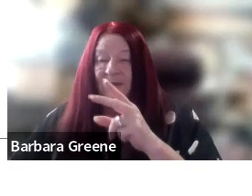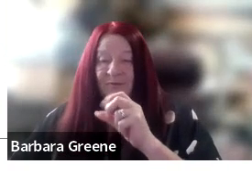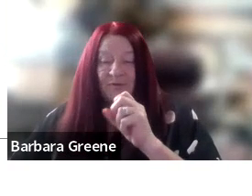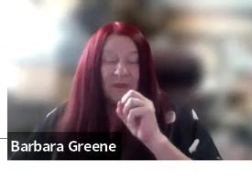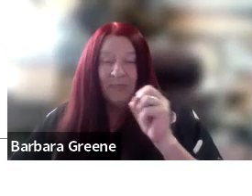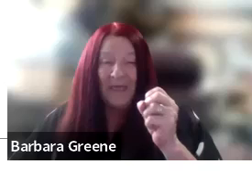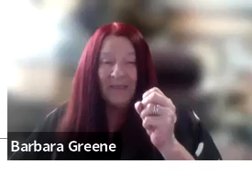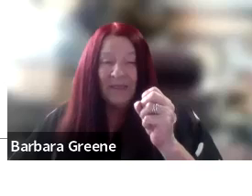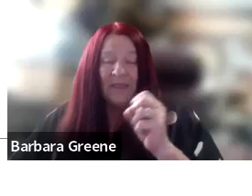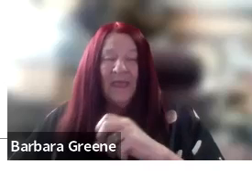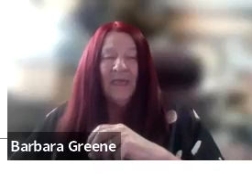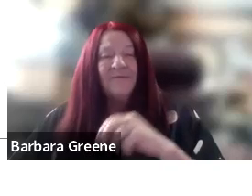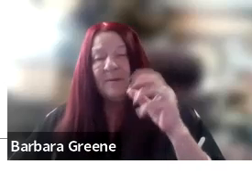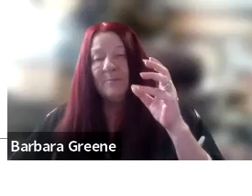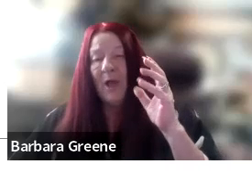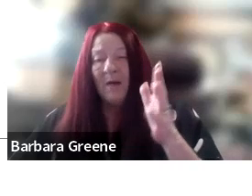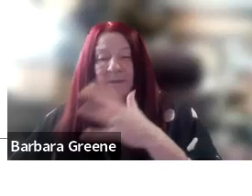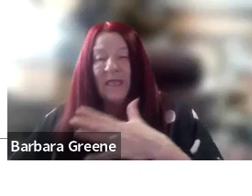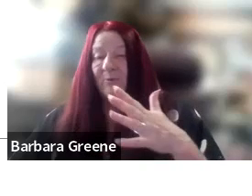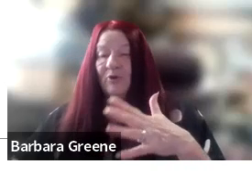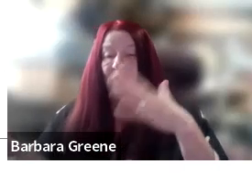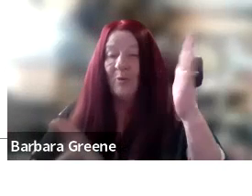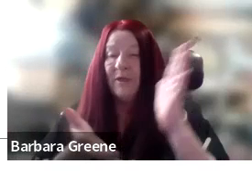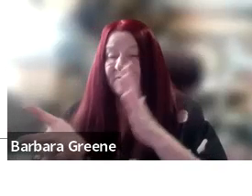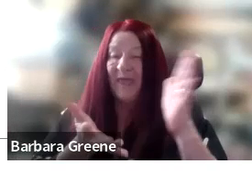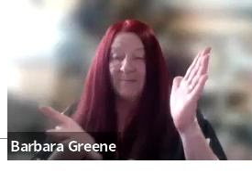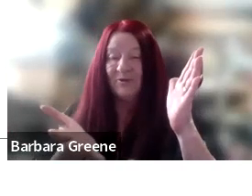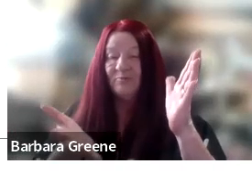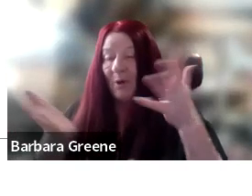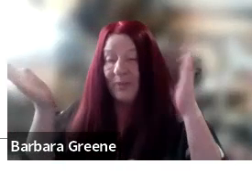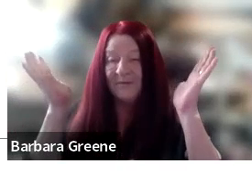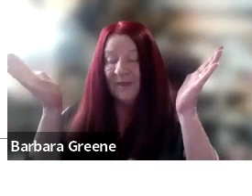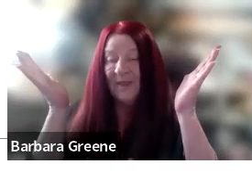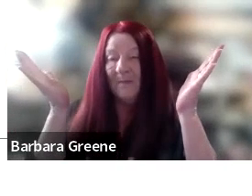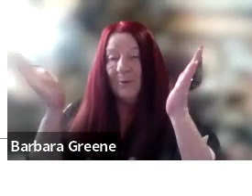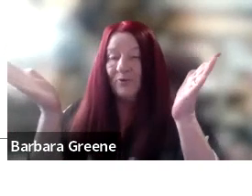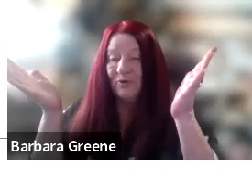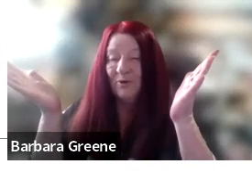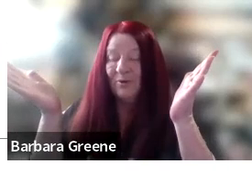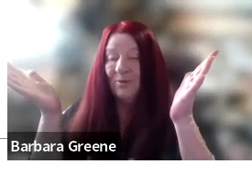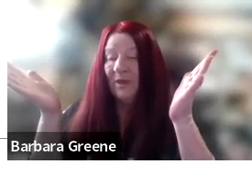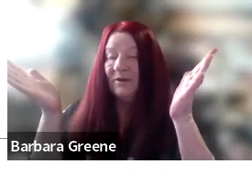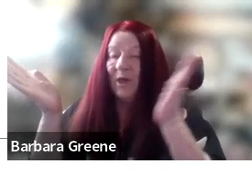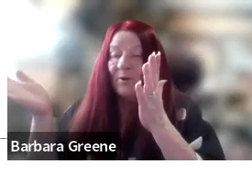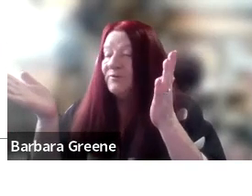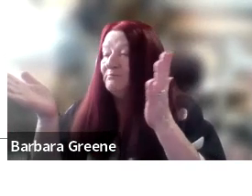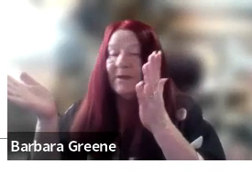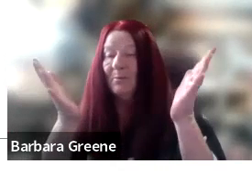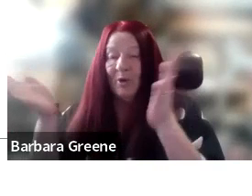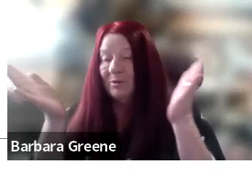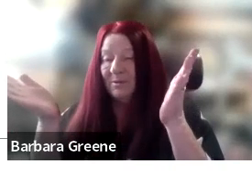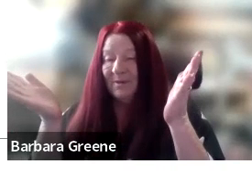best ways to get that, and some common language that we established, both as a person who